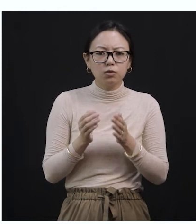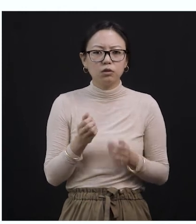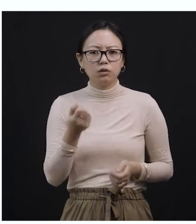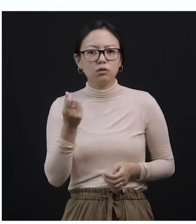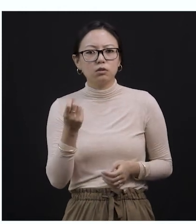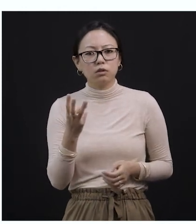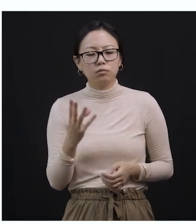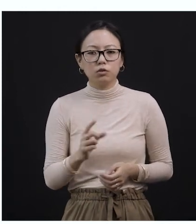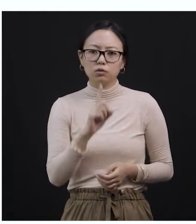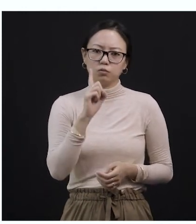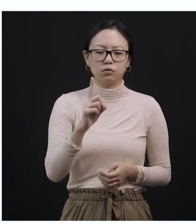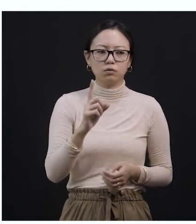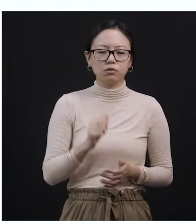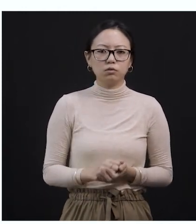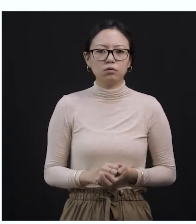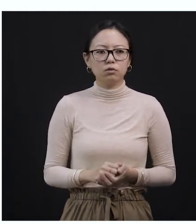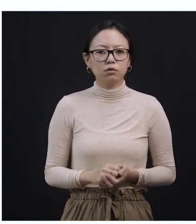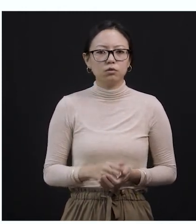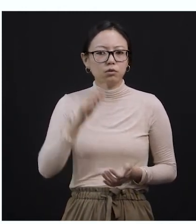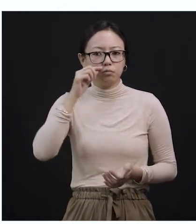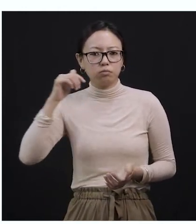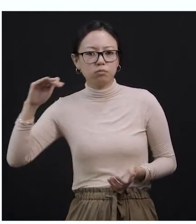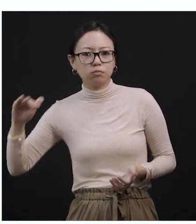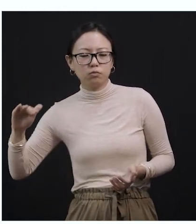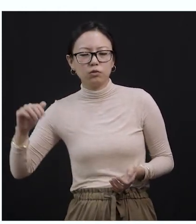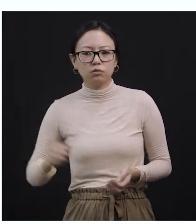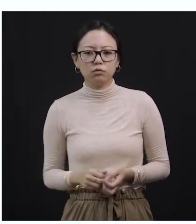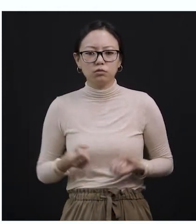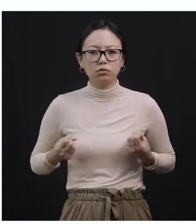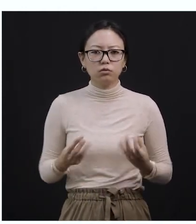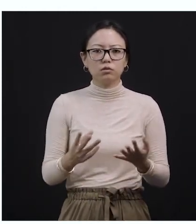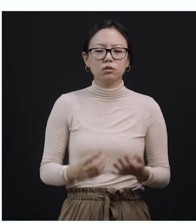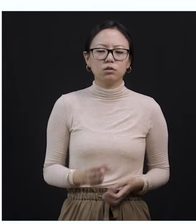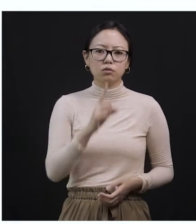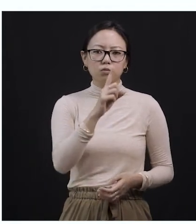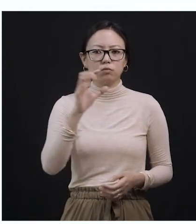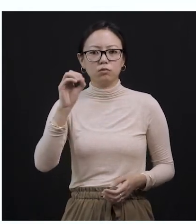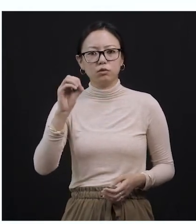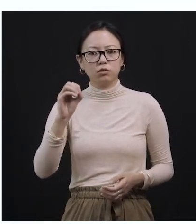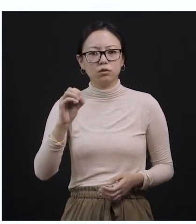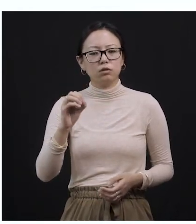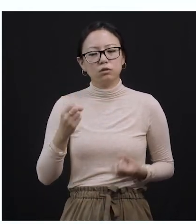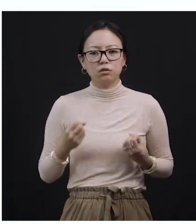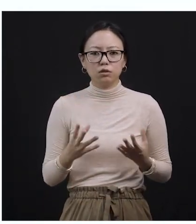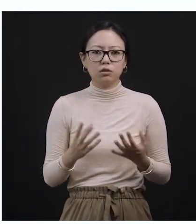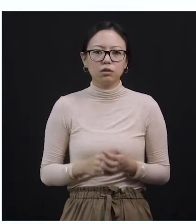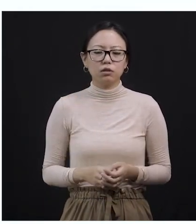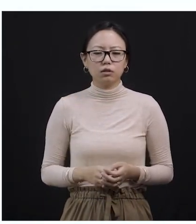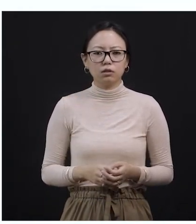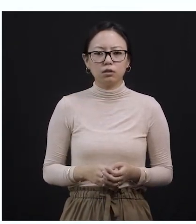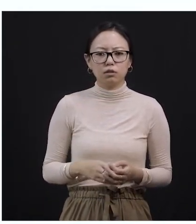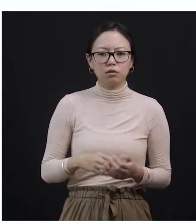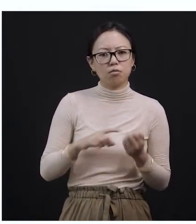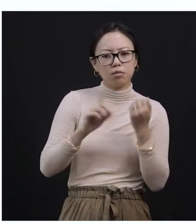he started from 10 and went all the way down to 1. So this is the concept